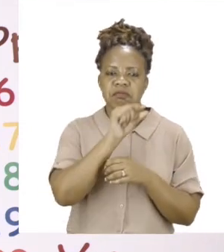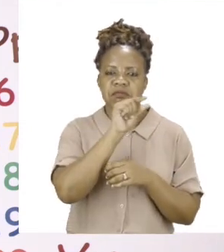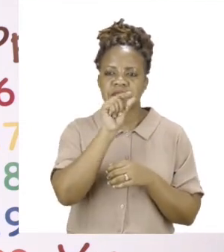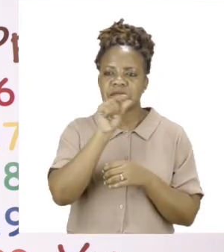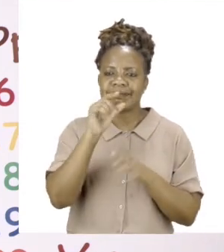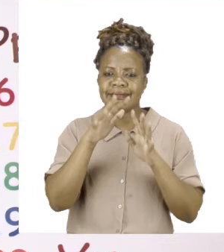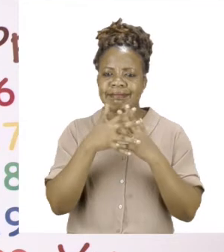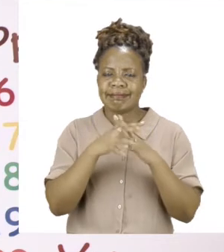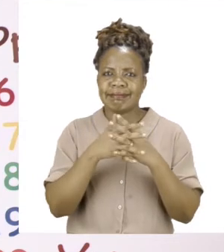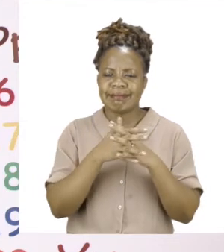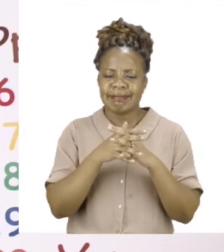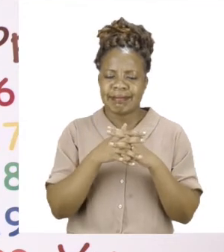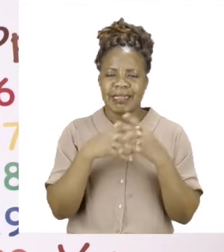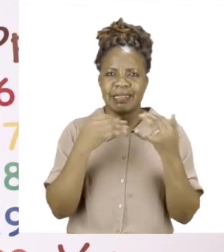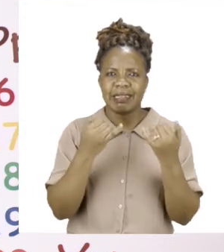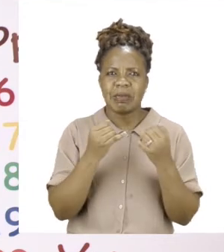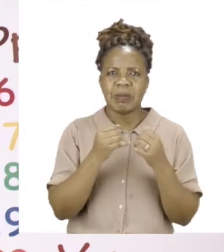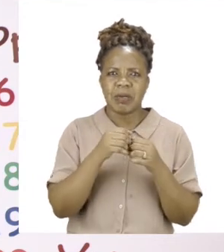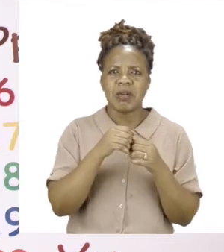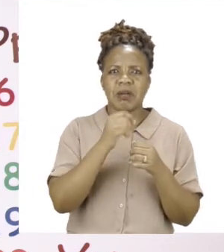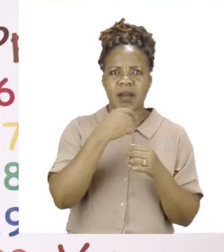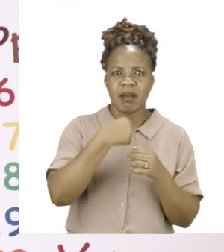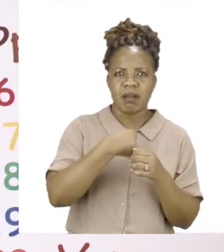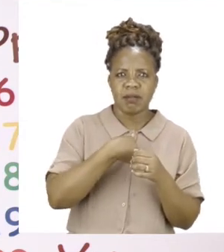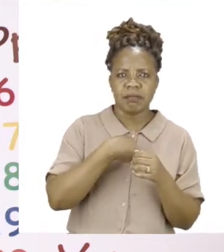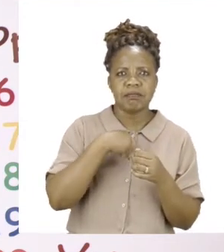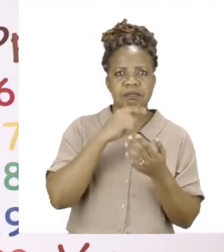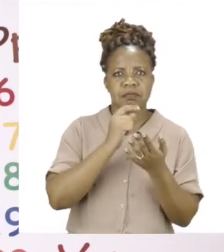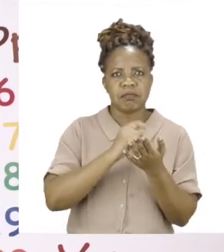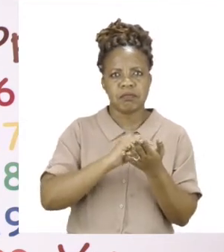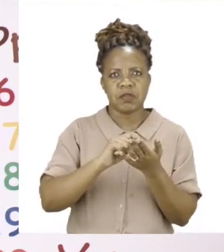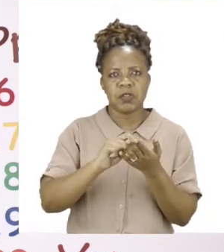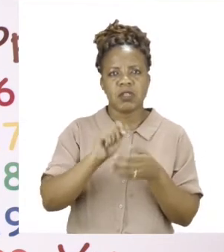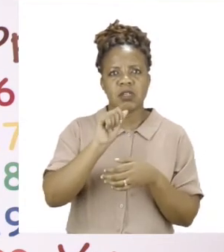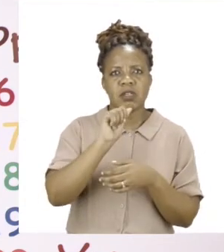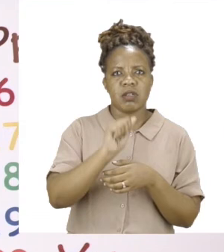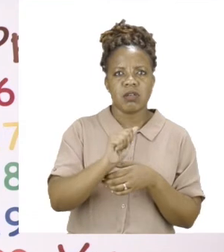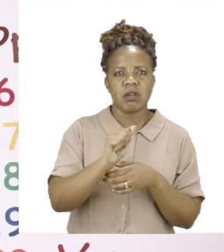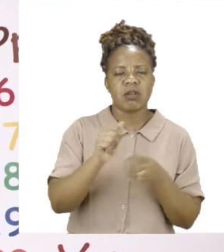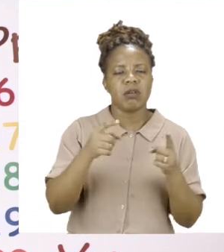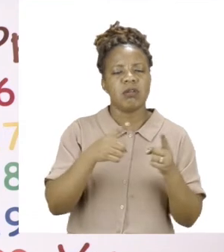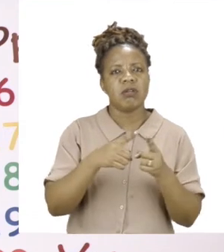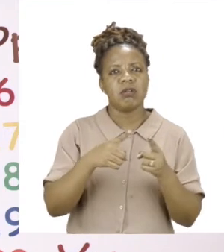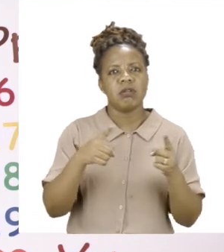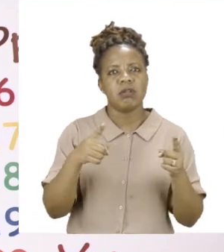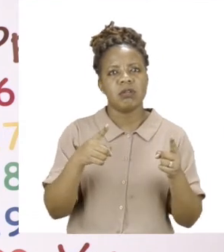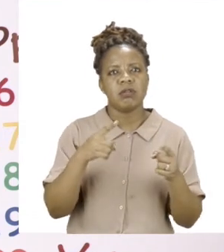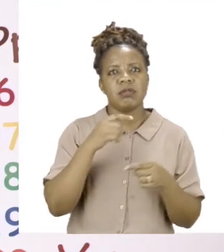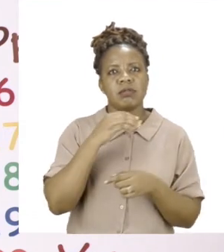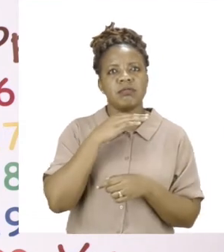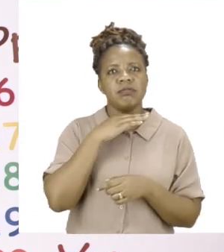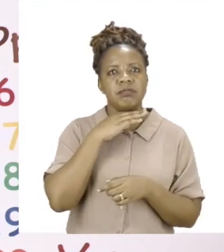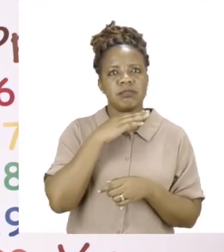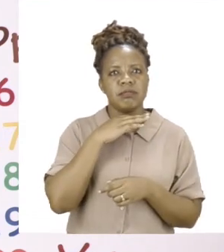sentence. Remember, we've already put our capital letter at the beginning, so we don't have to worry about other capital letters for